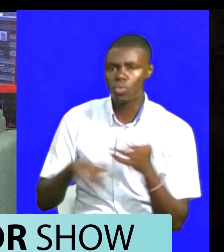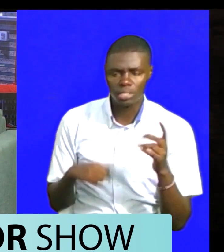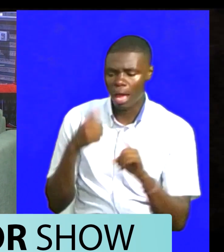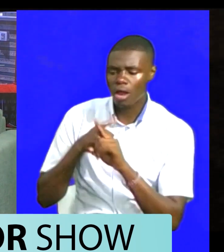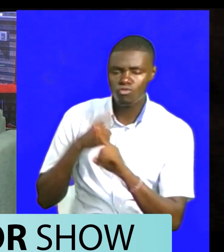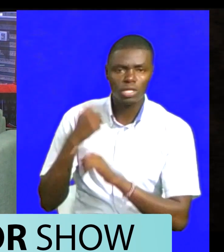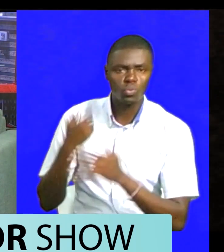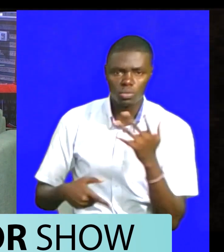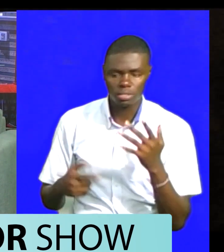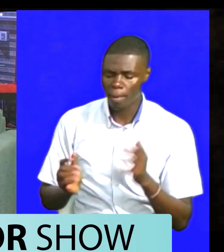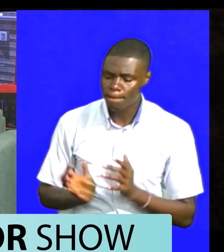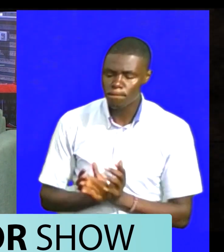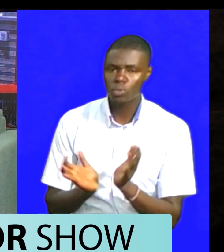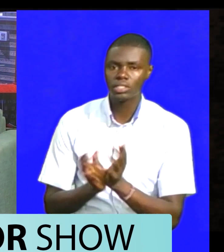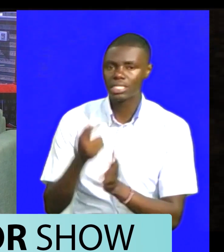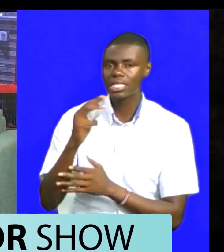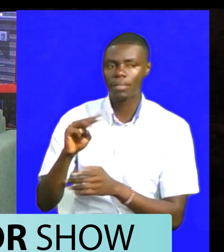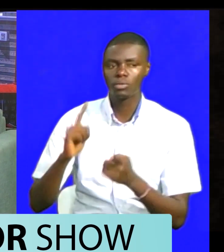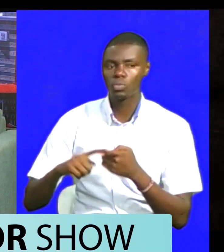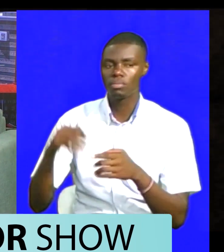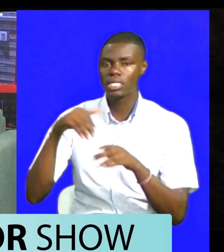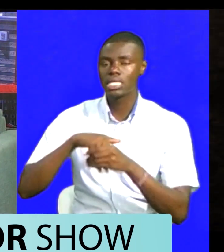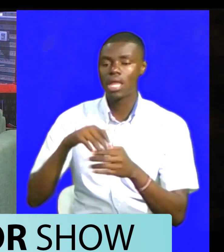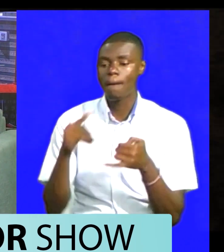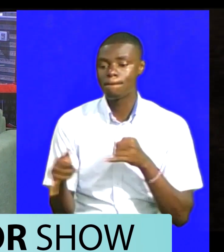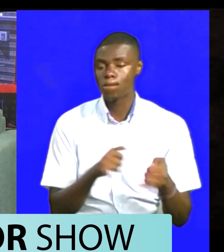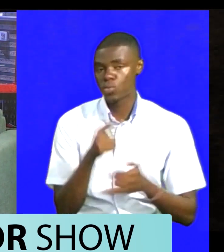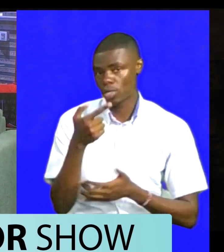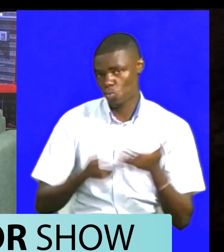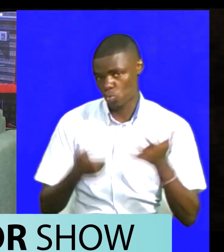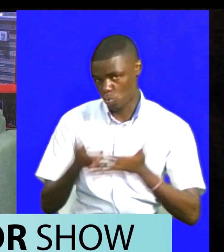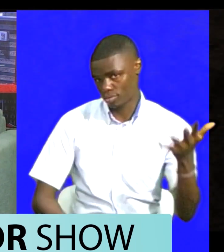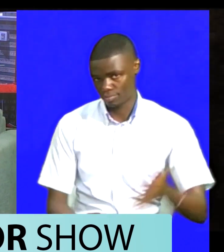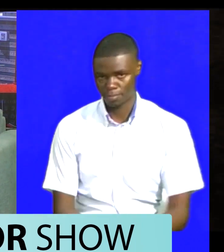what is pushing them to do to be in modeling. Yeah.